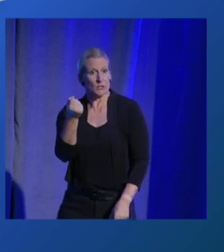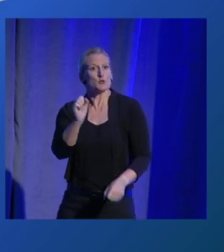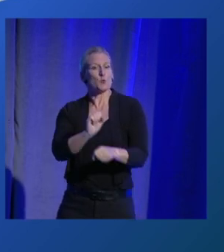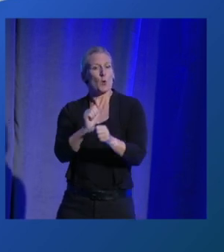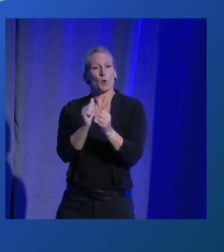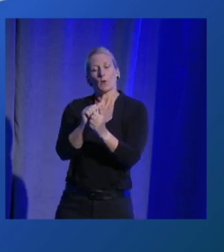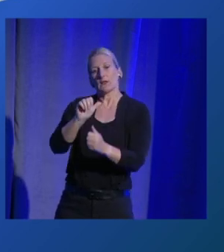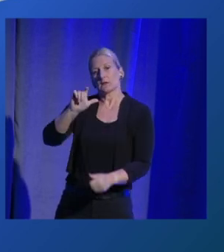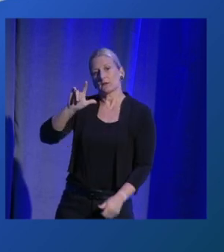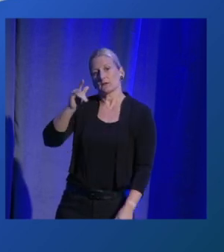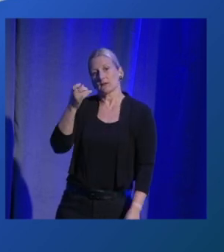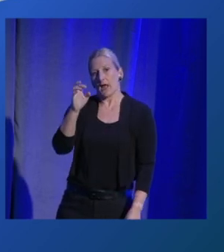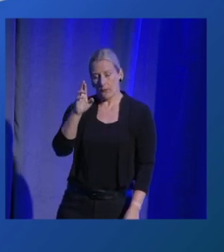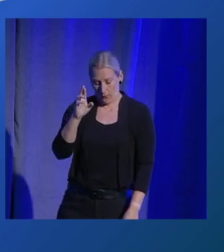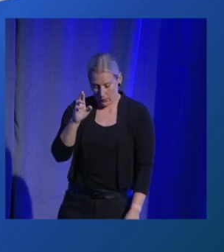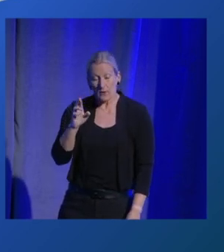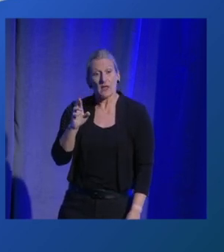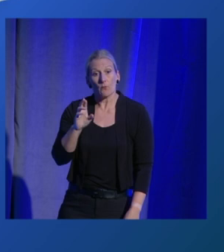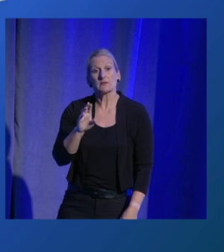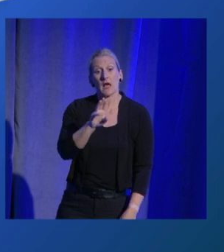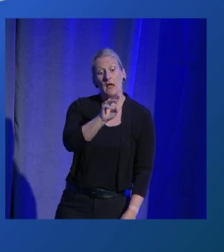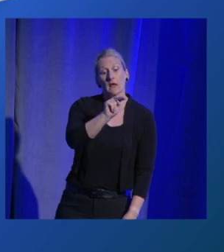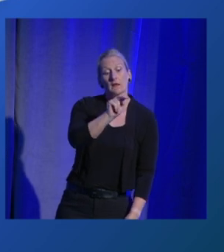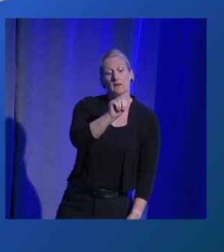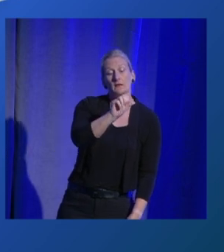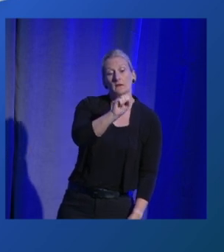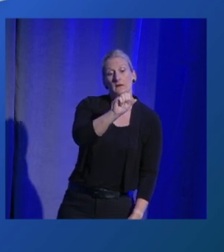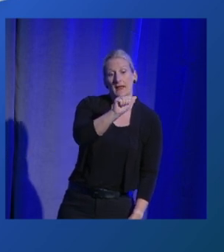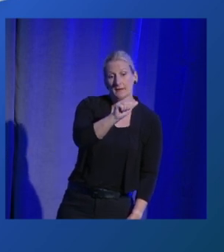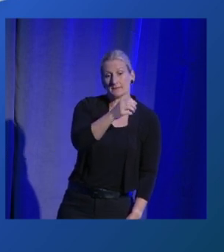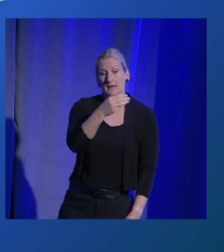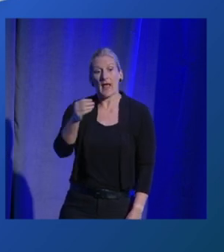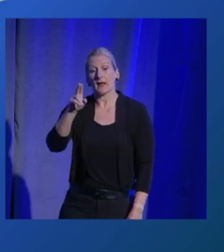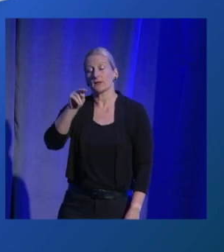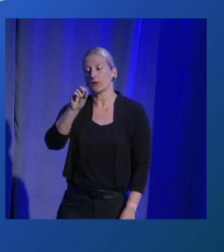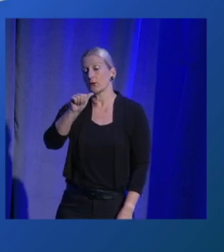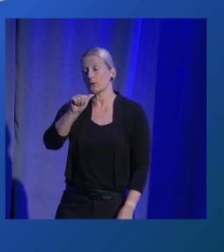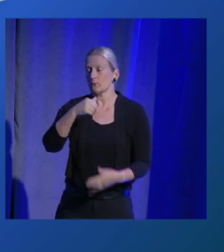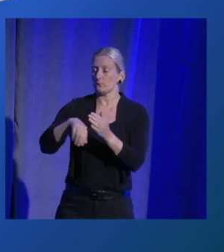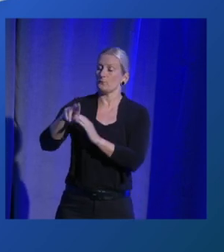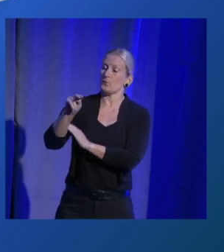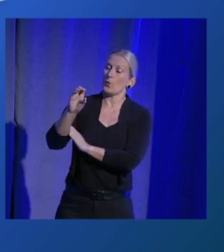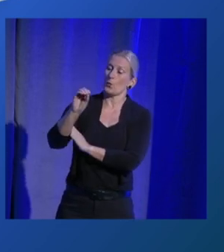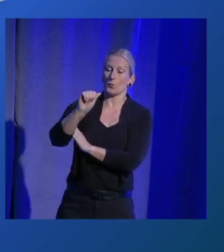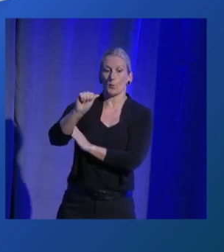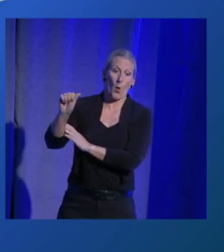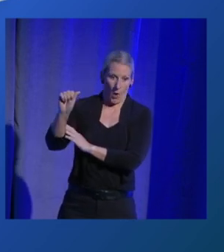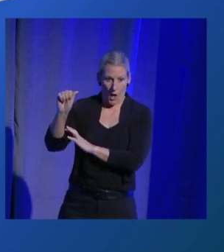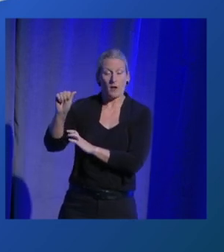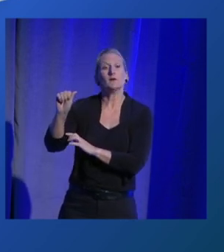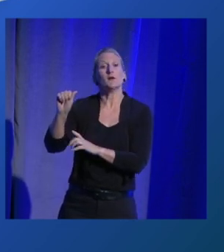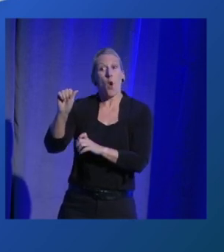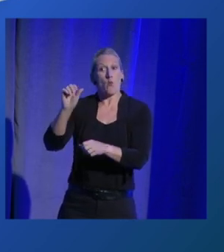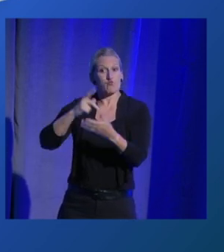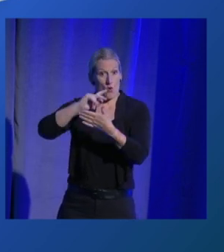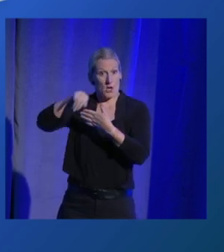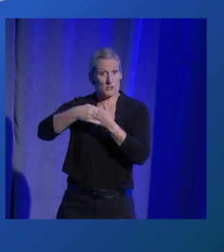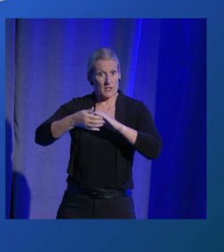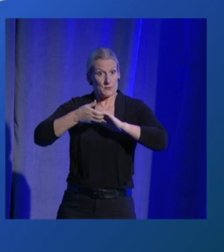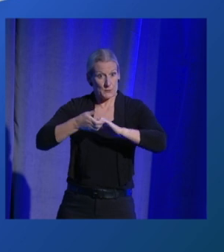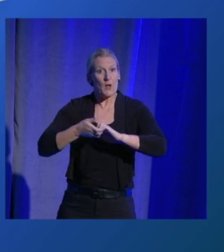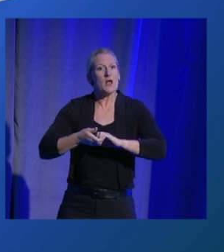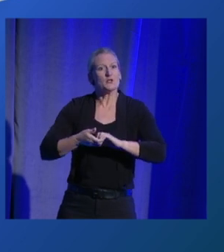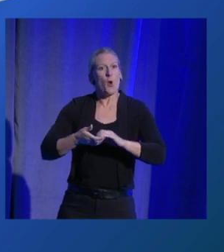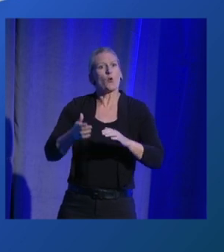Noah project to map the Greenland ice sheet um some 30 years ago we thought it might be melting gosh we were